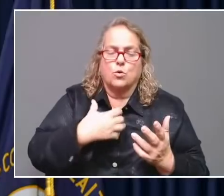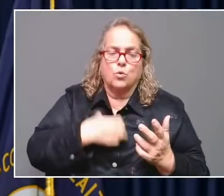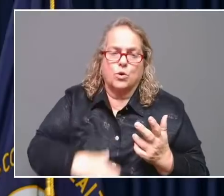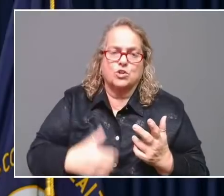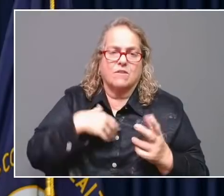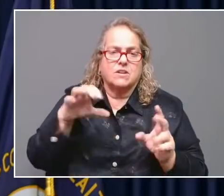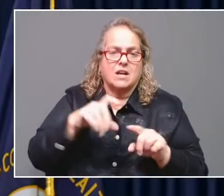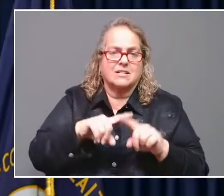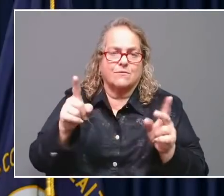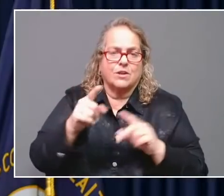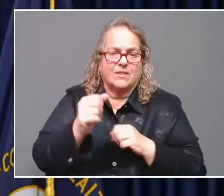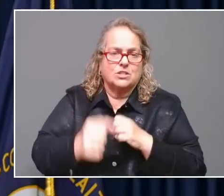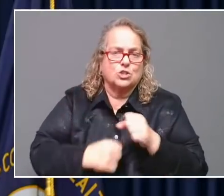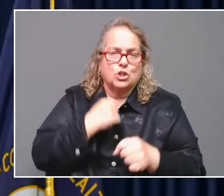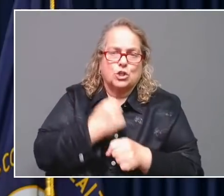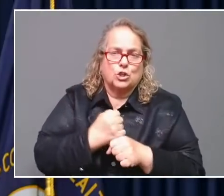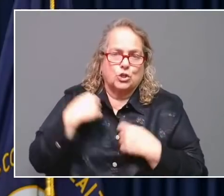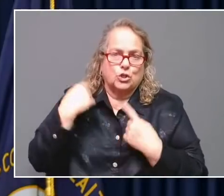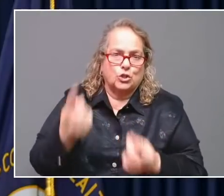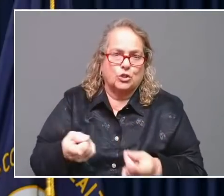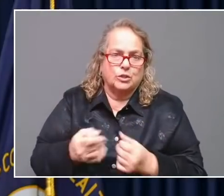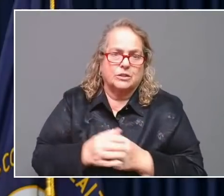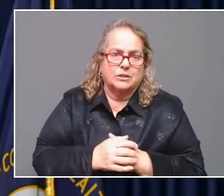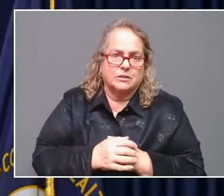halfway point. You know,